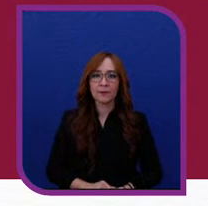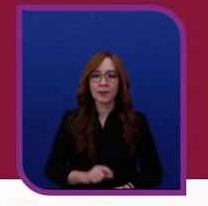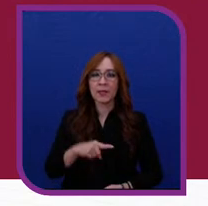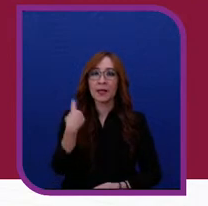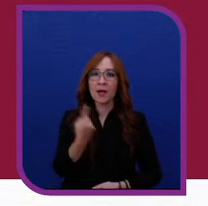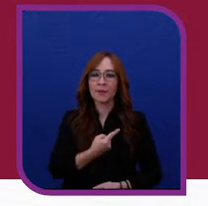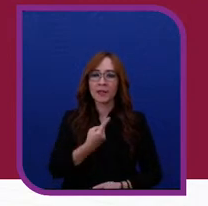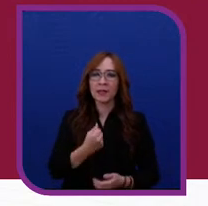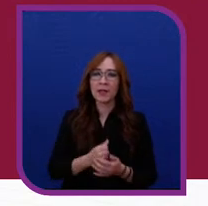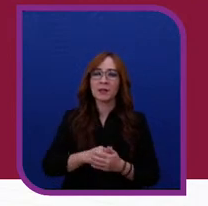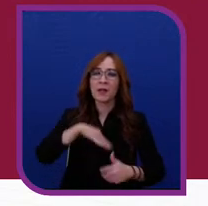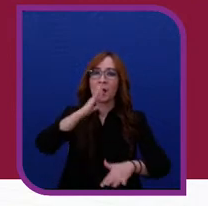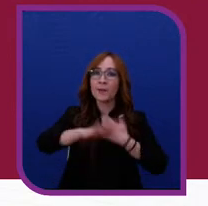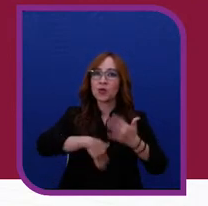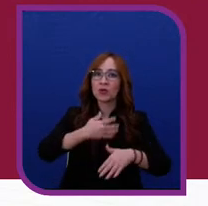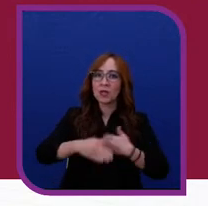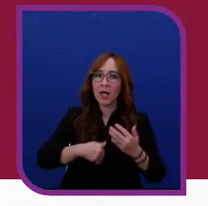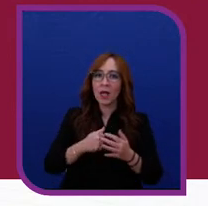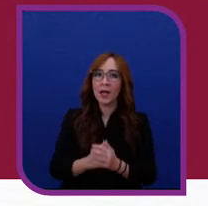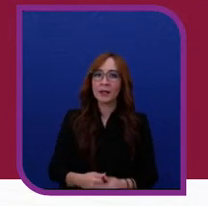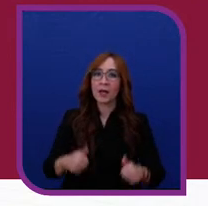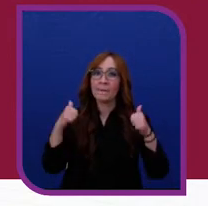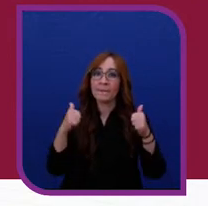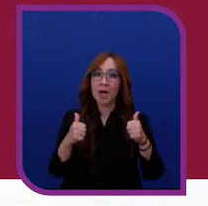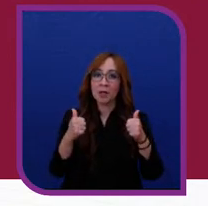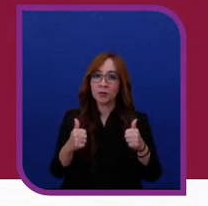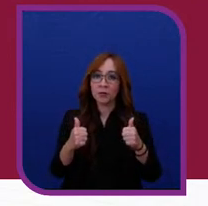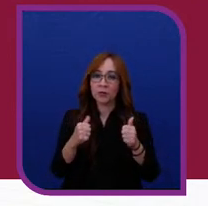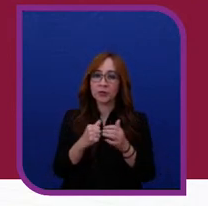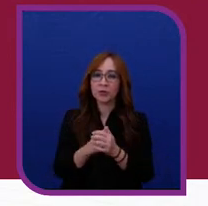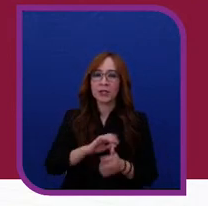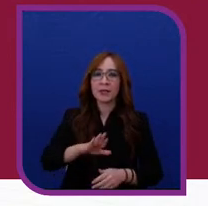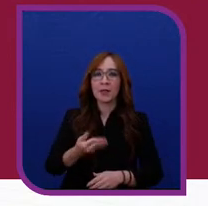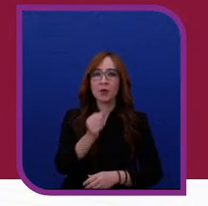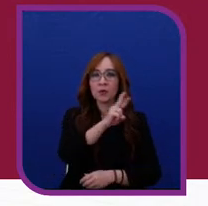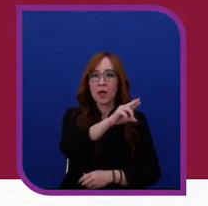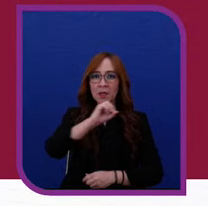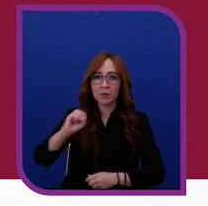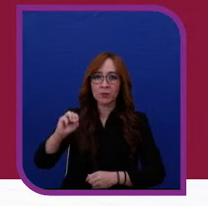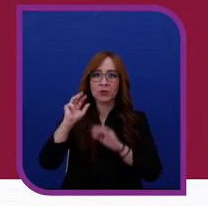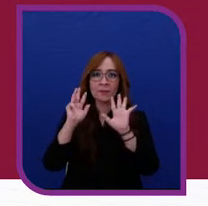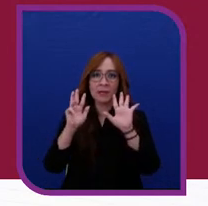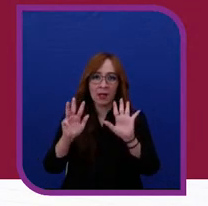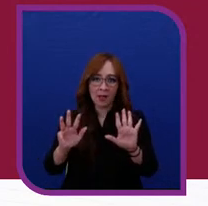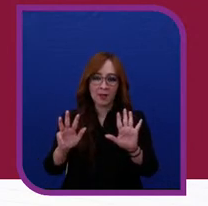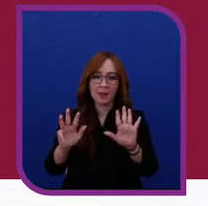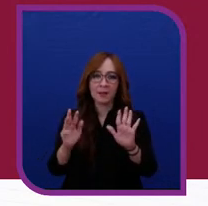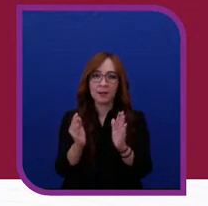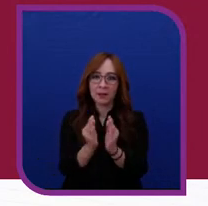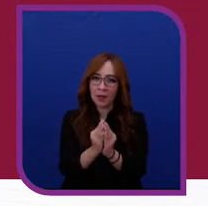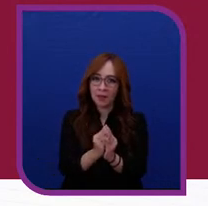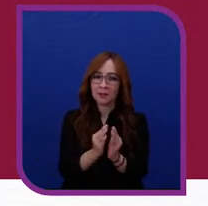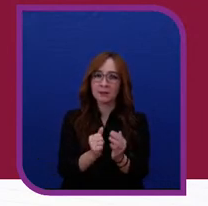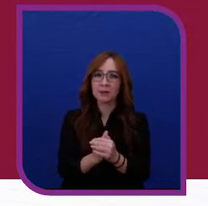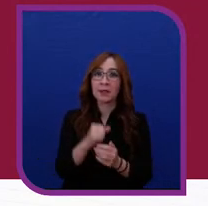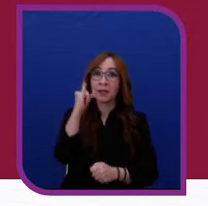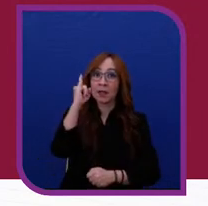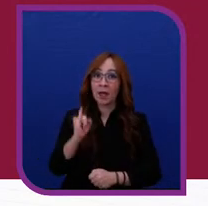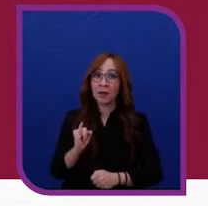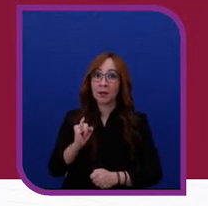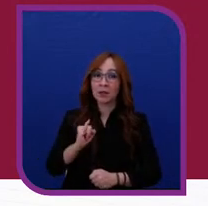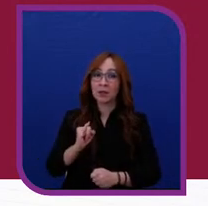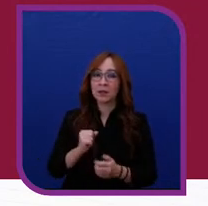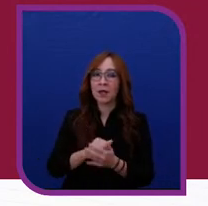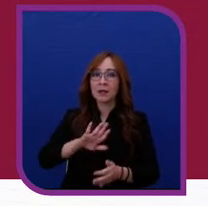our establishment itu those Nights at the FDN of 2012 puluh satu we